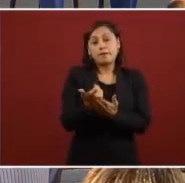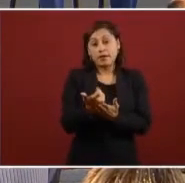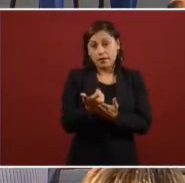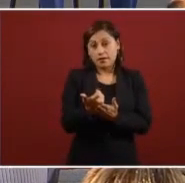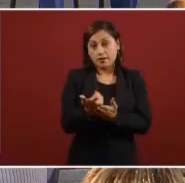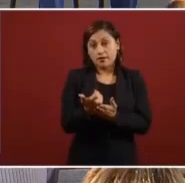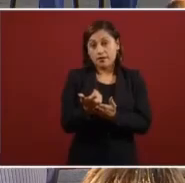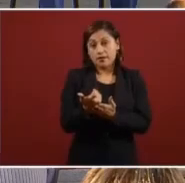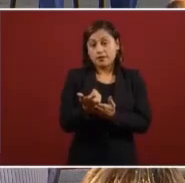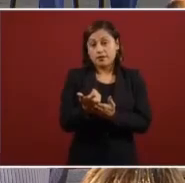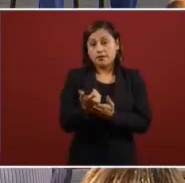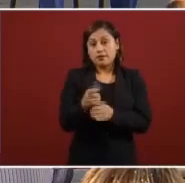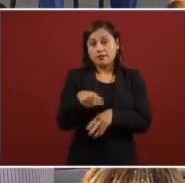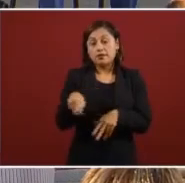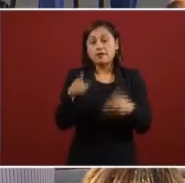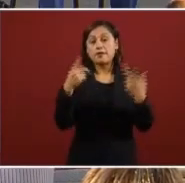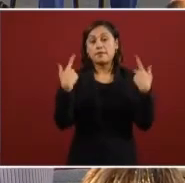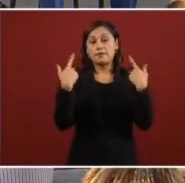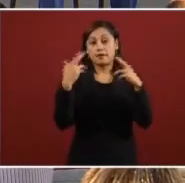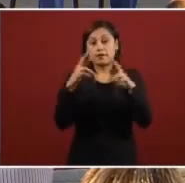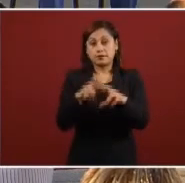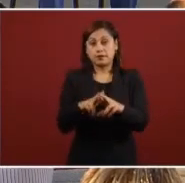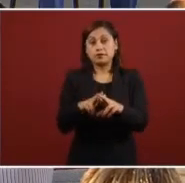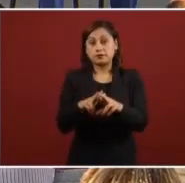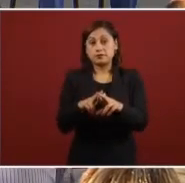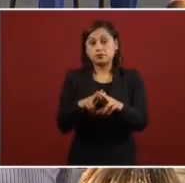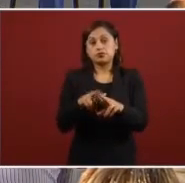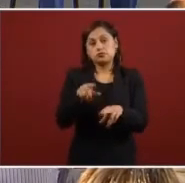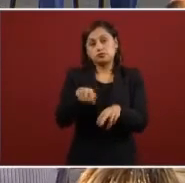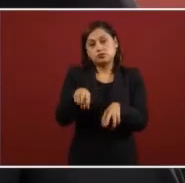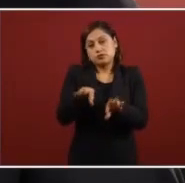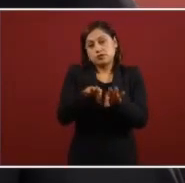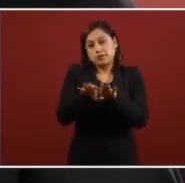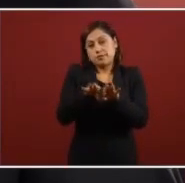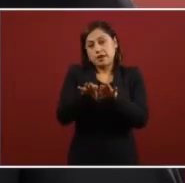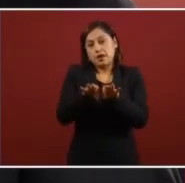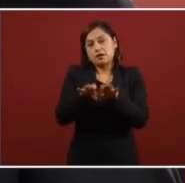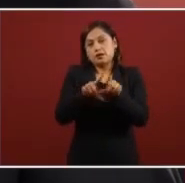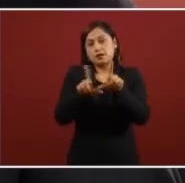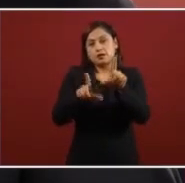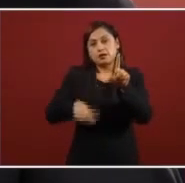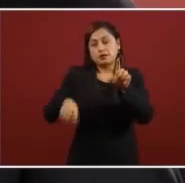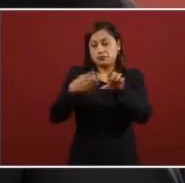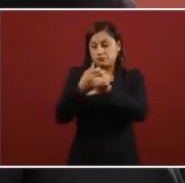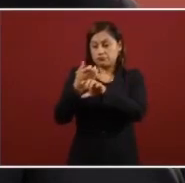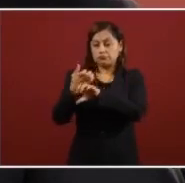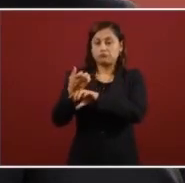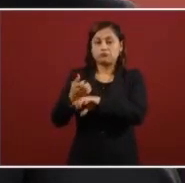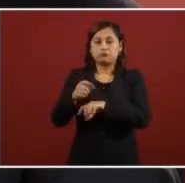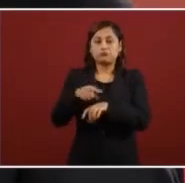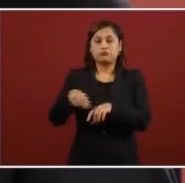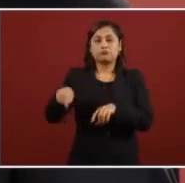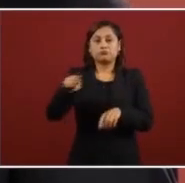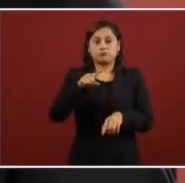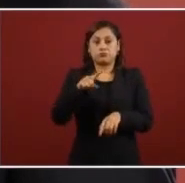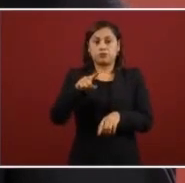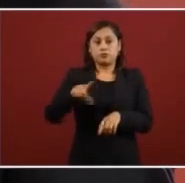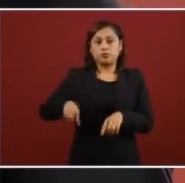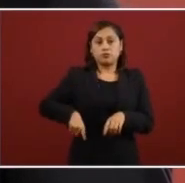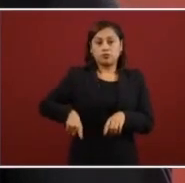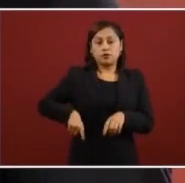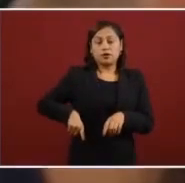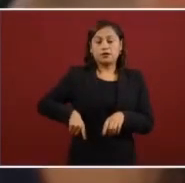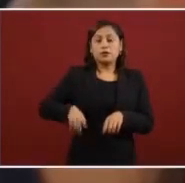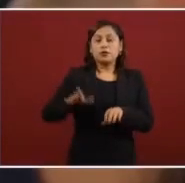So the federal government pays the money to the federal teachers, and in general,